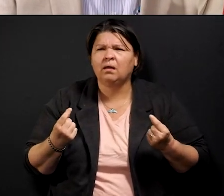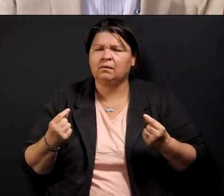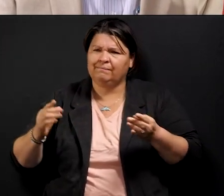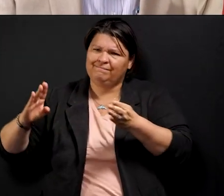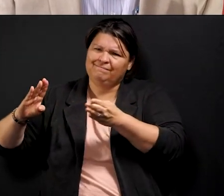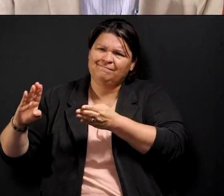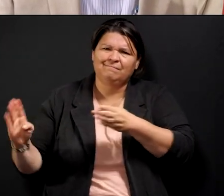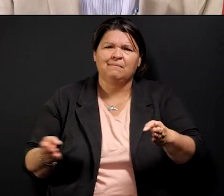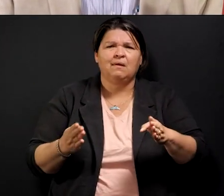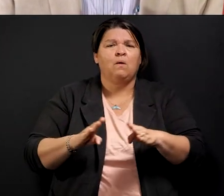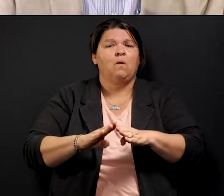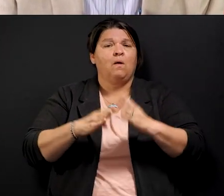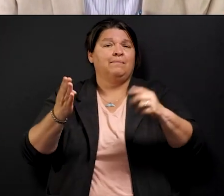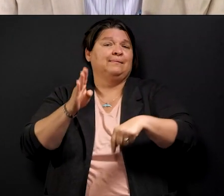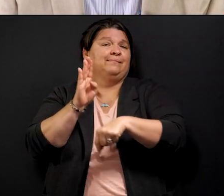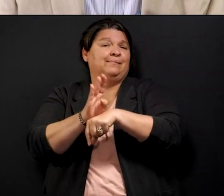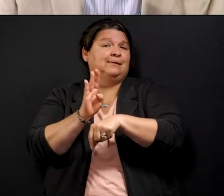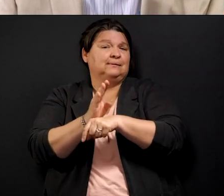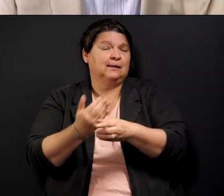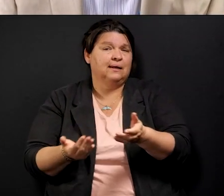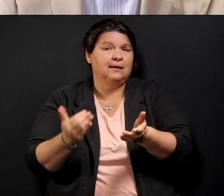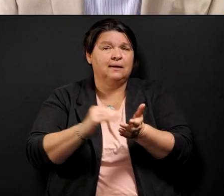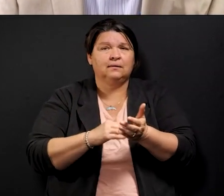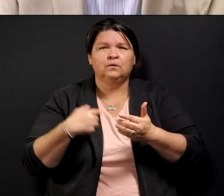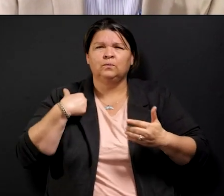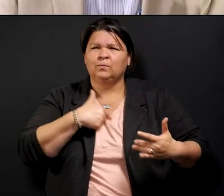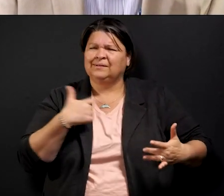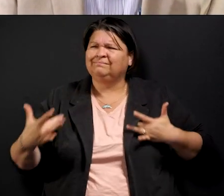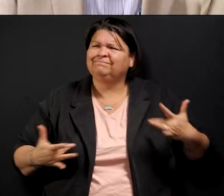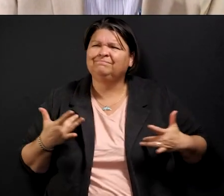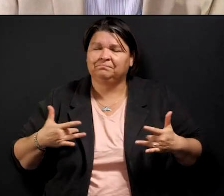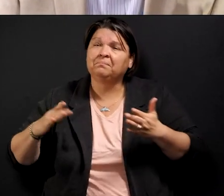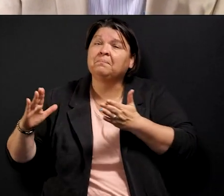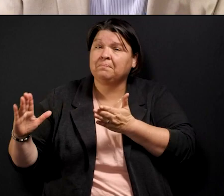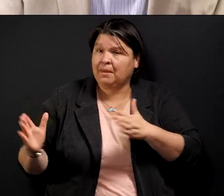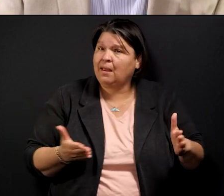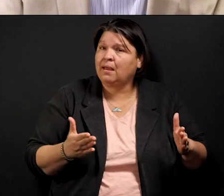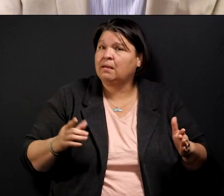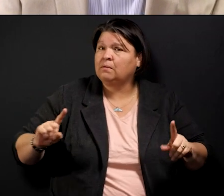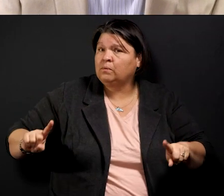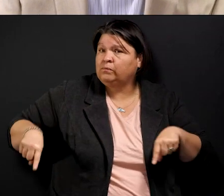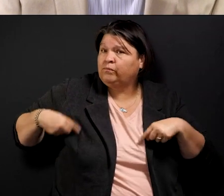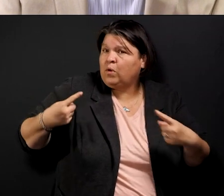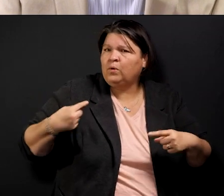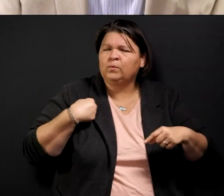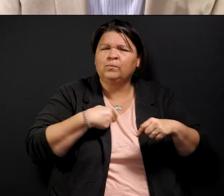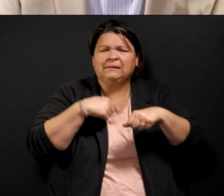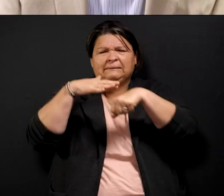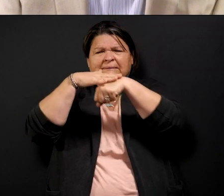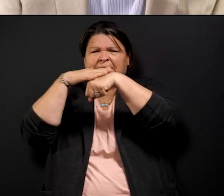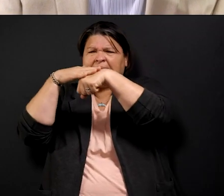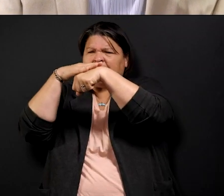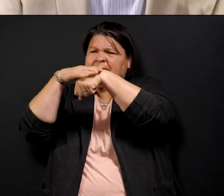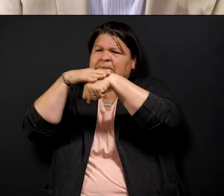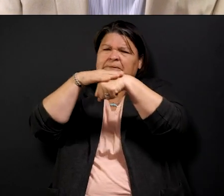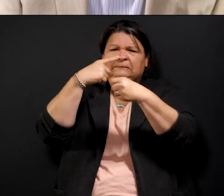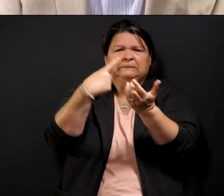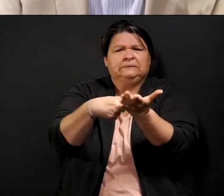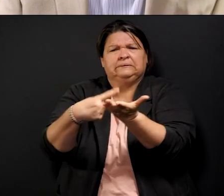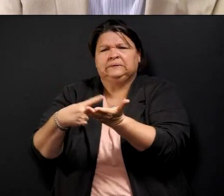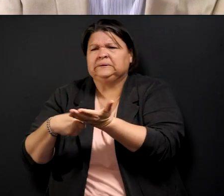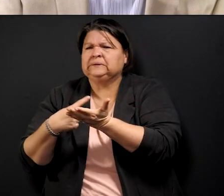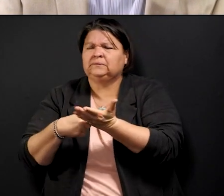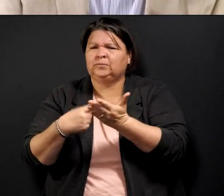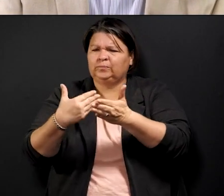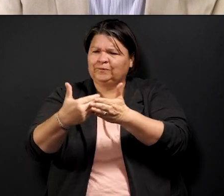they're just on the tip of the iceberg talking about it. But before we go into interviews with the council members about the committee, I want to give